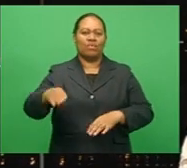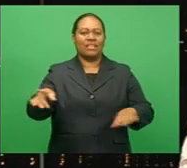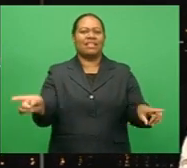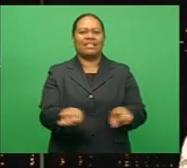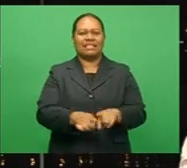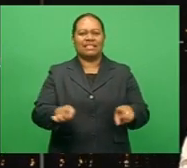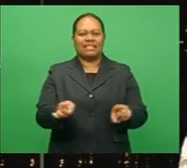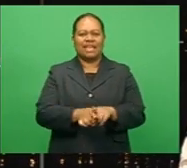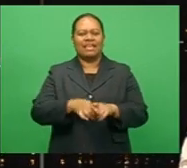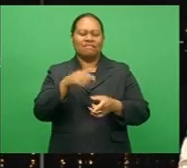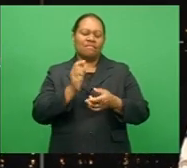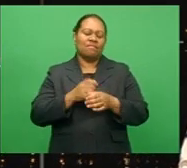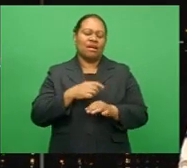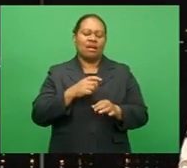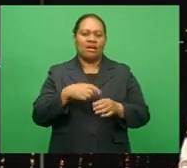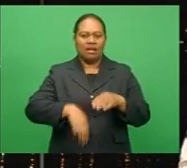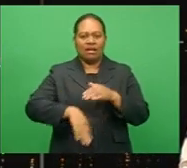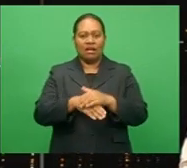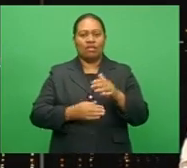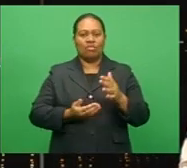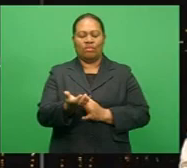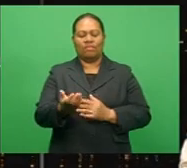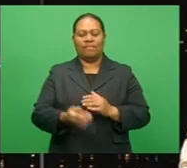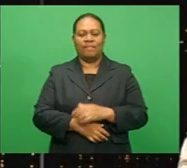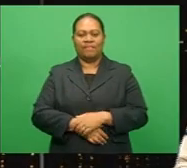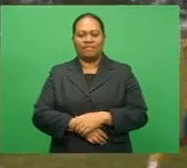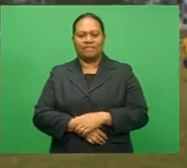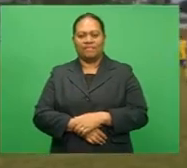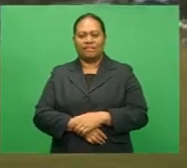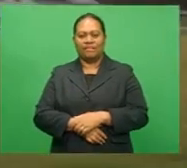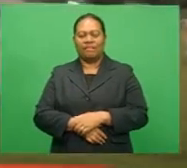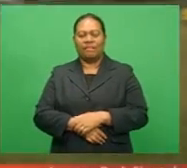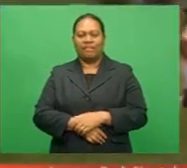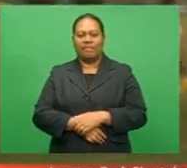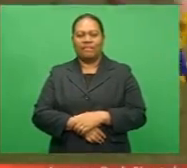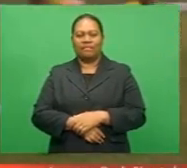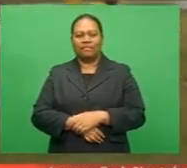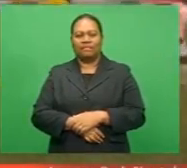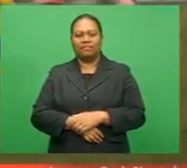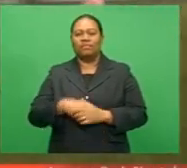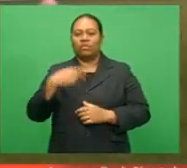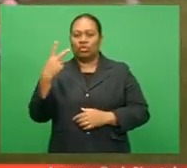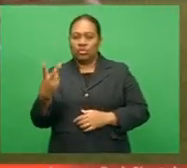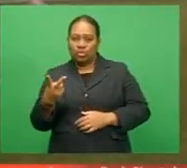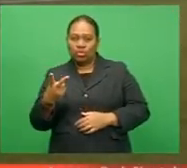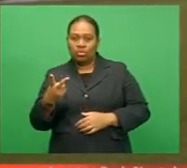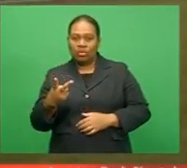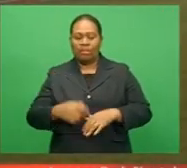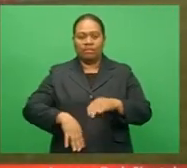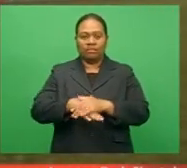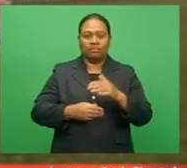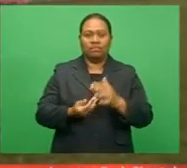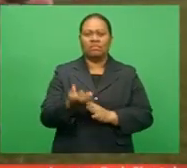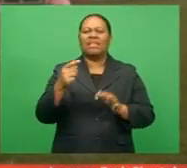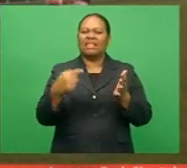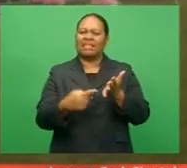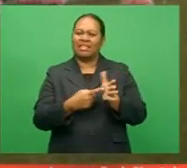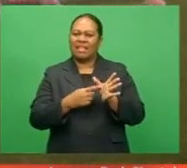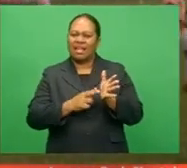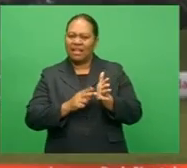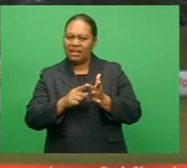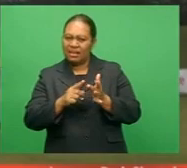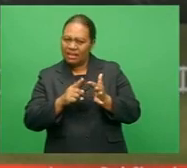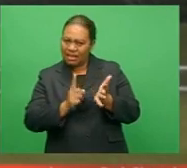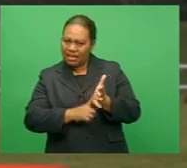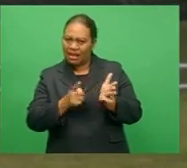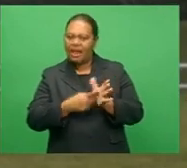margin in the first game. Felipe Naikaso has more. 2 goals from Taniela Raumbula and 1 from